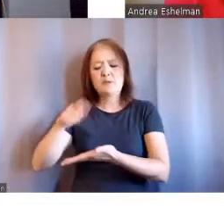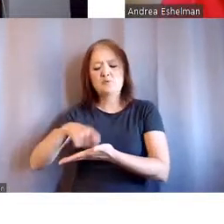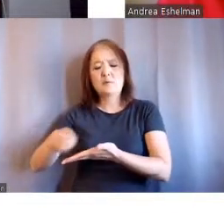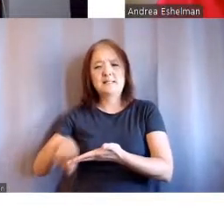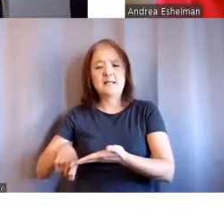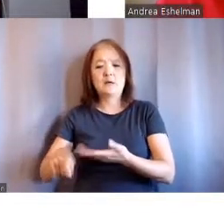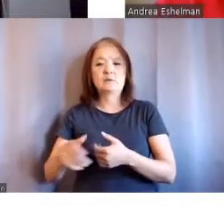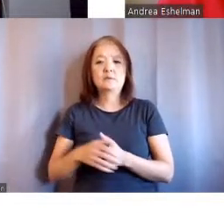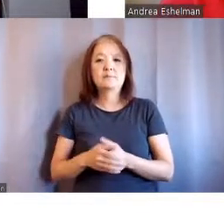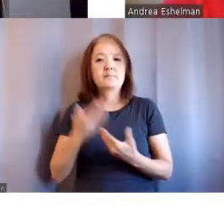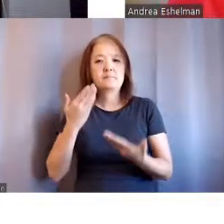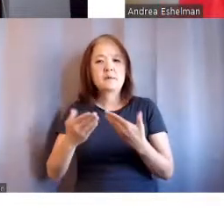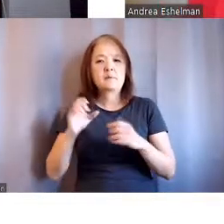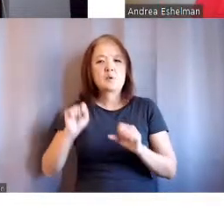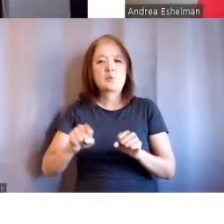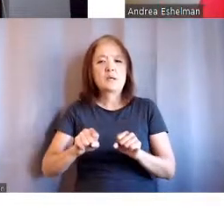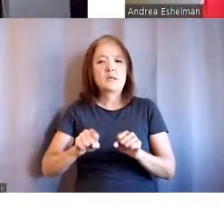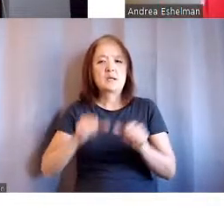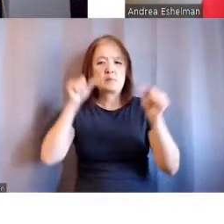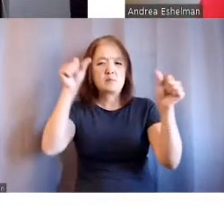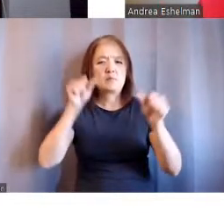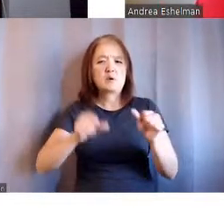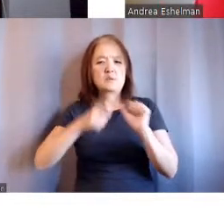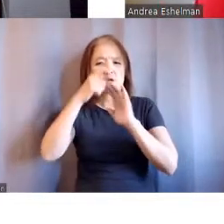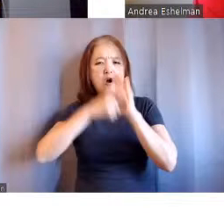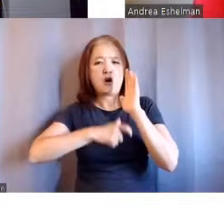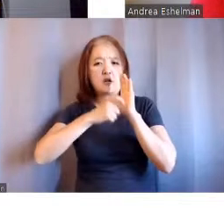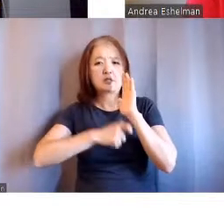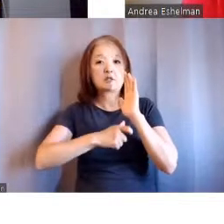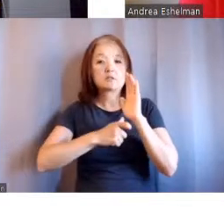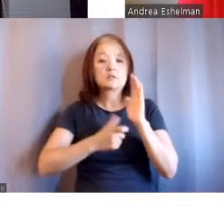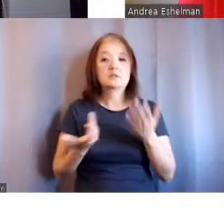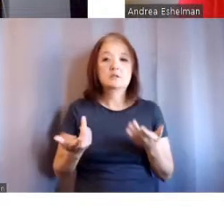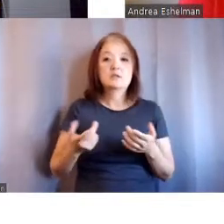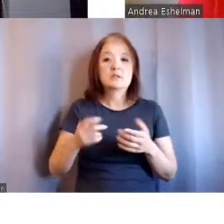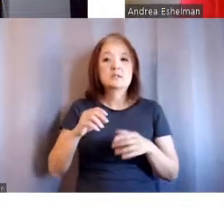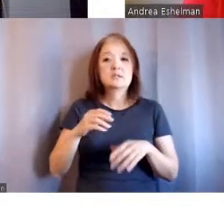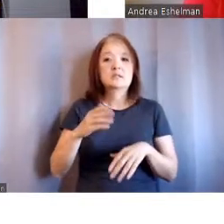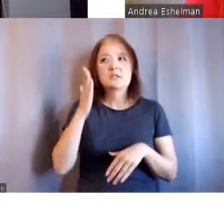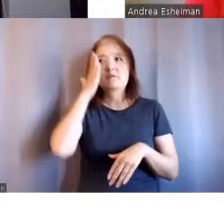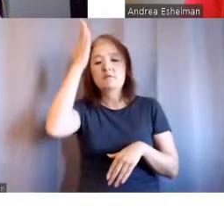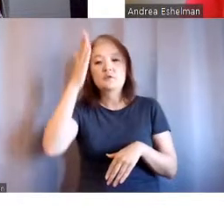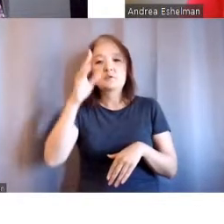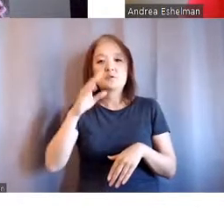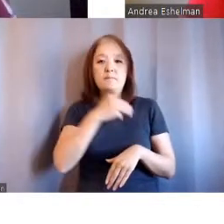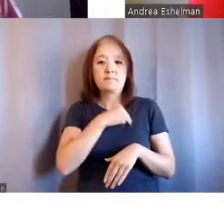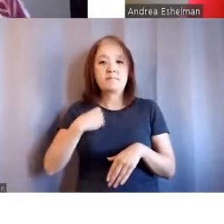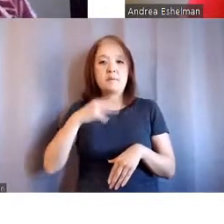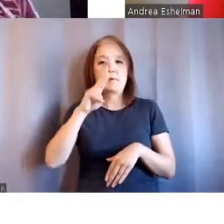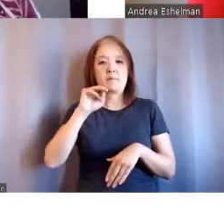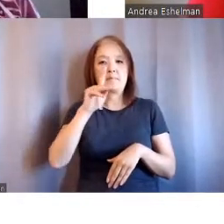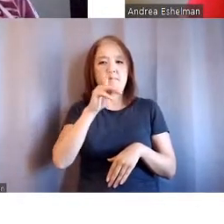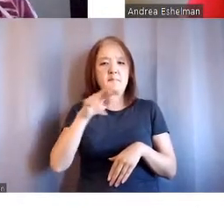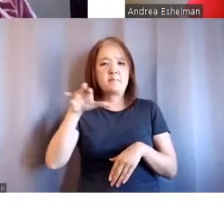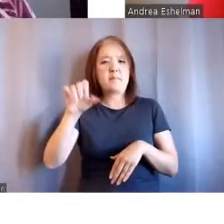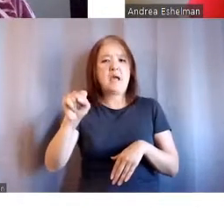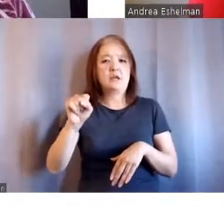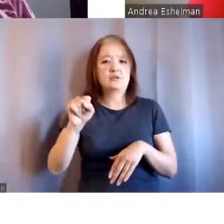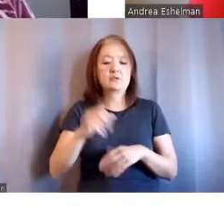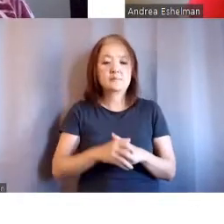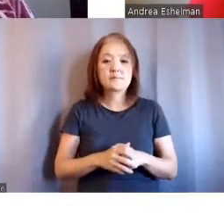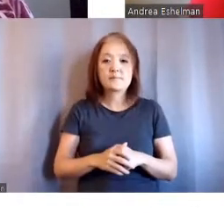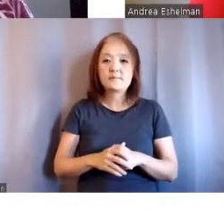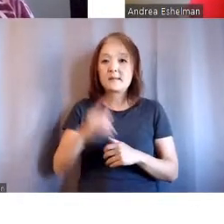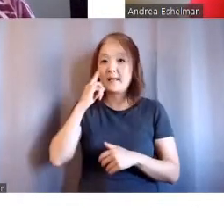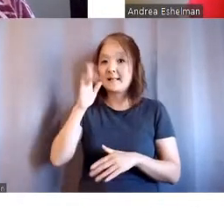we can put an article about that in one of our future member matters as we go forward, Corey. I think that'd